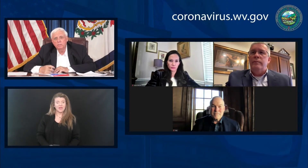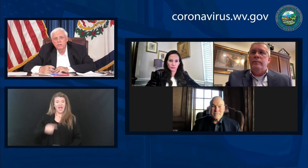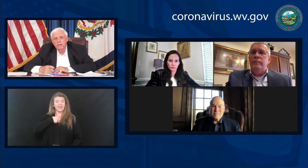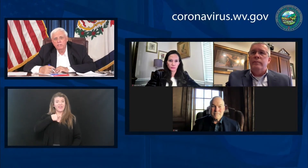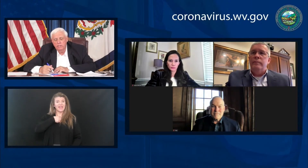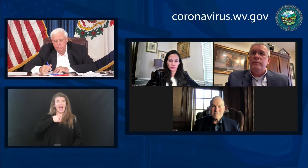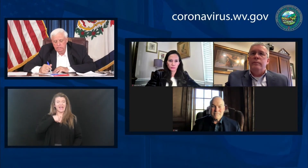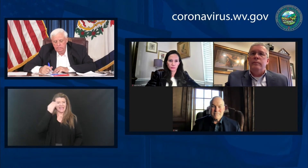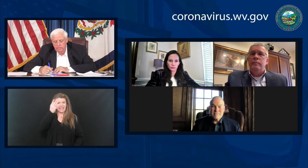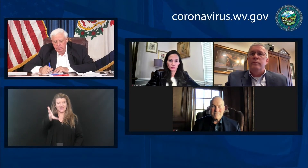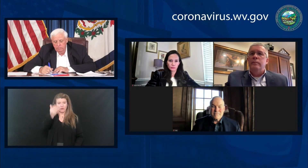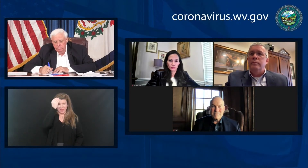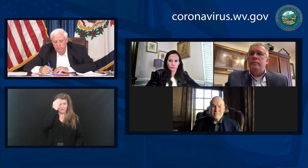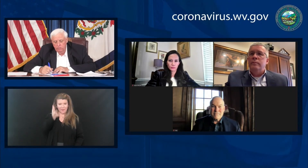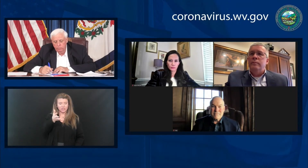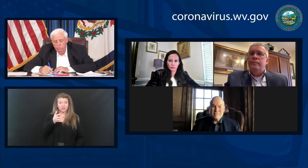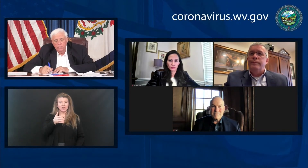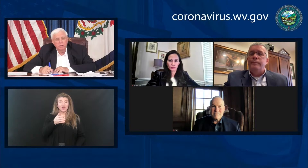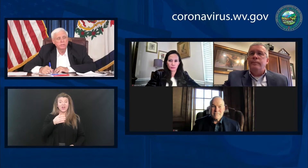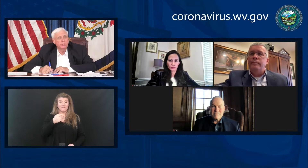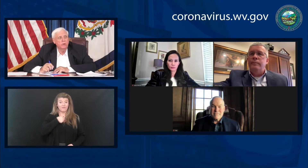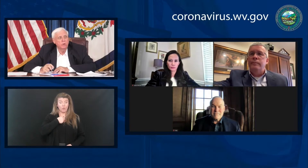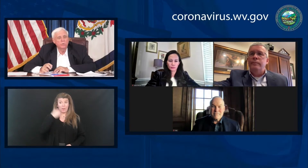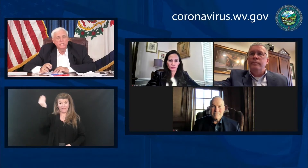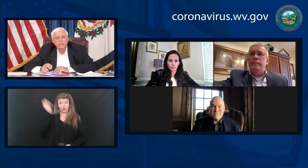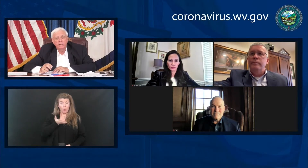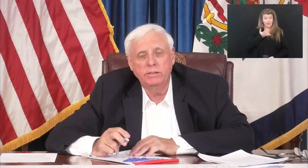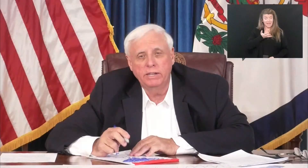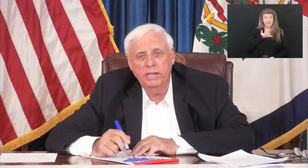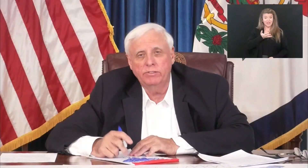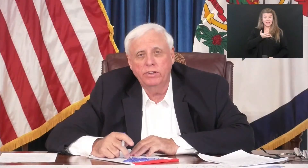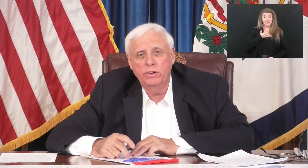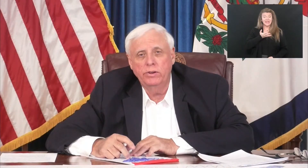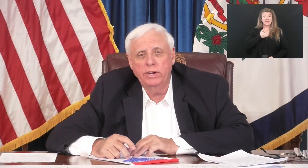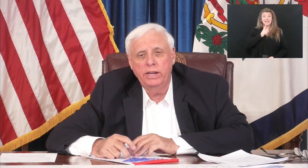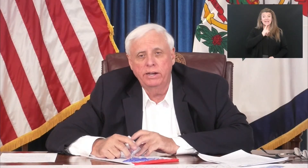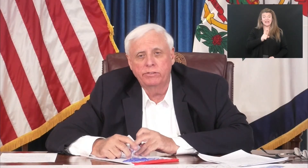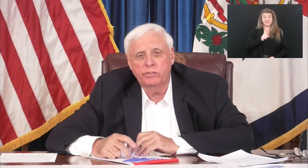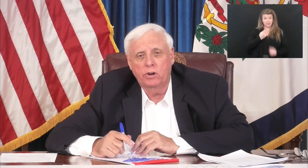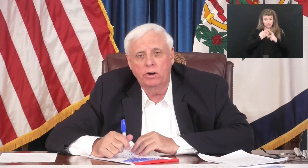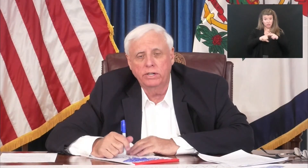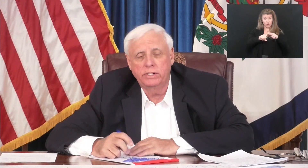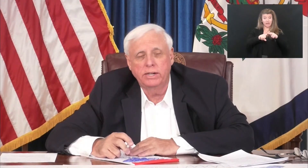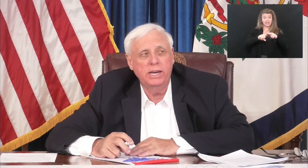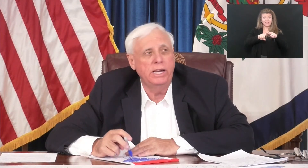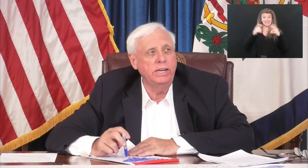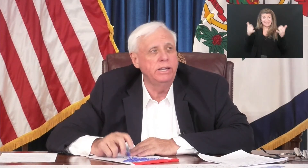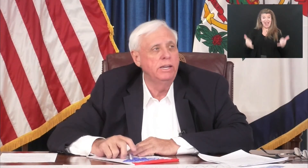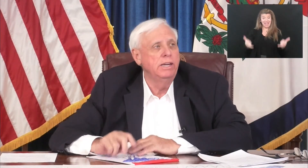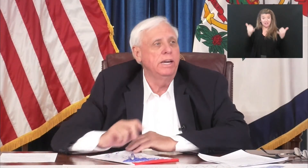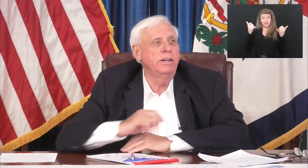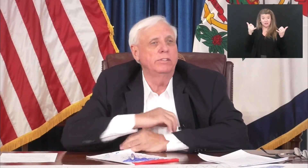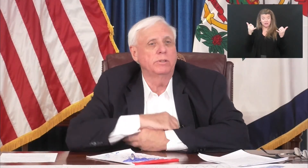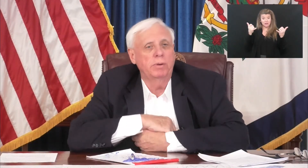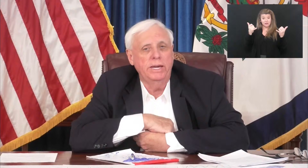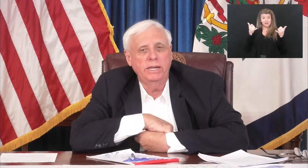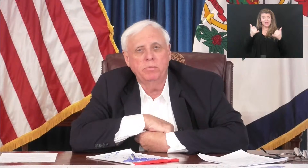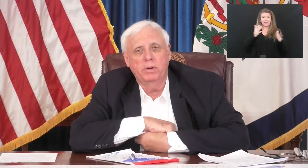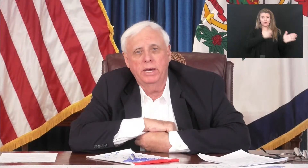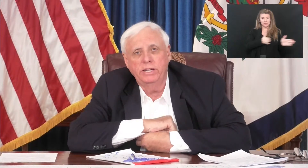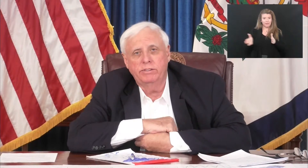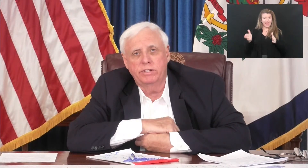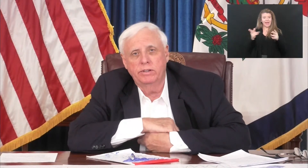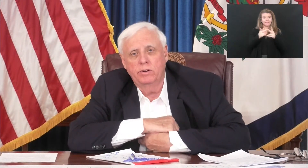an update that, from what I've been told, it is executed and it is starting today, and there's a plan